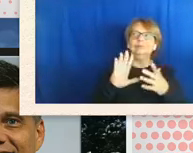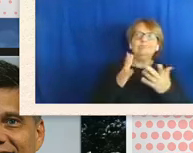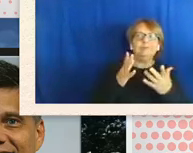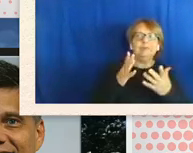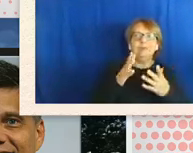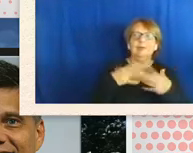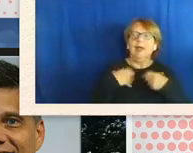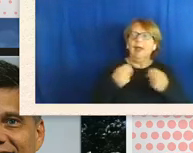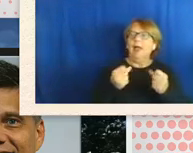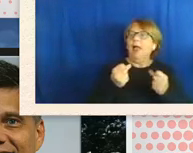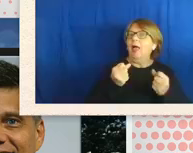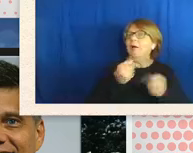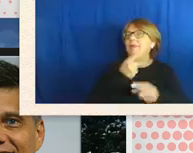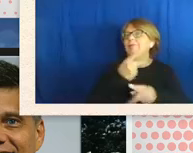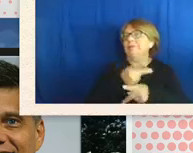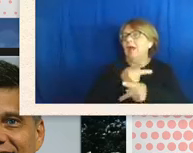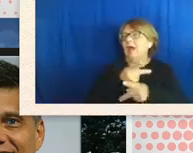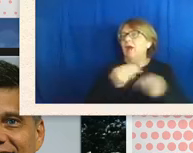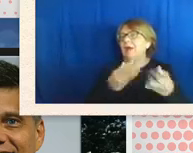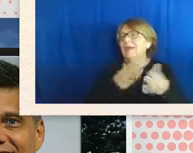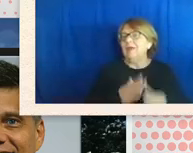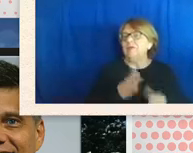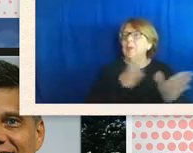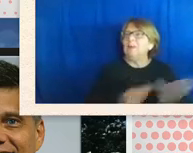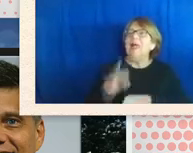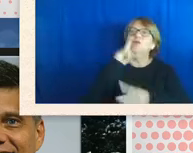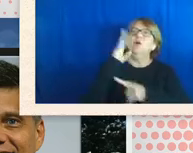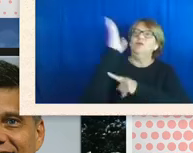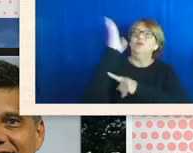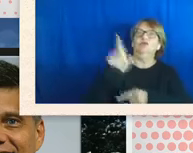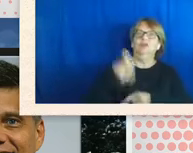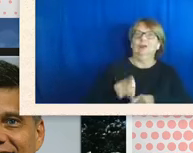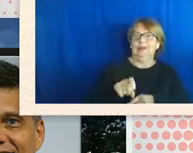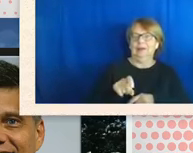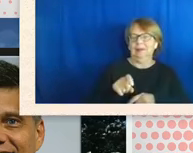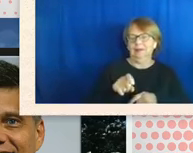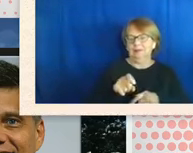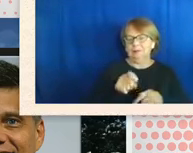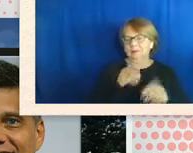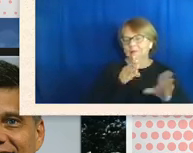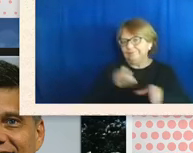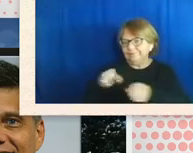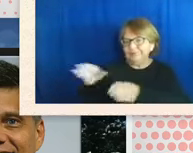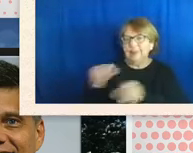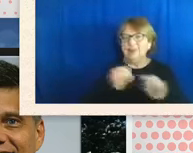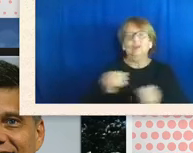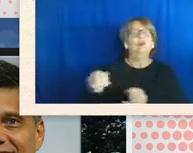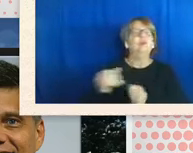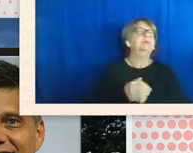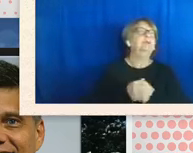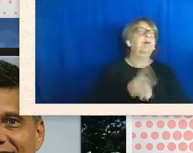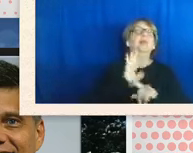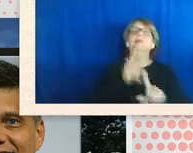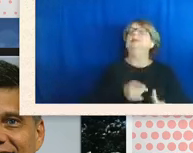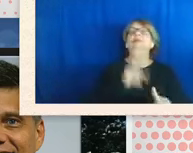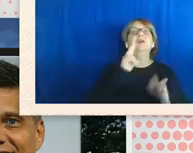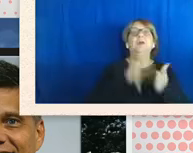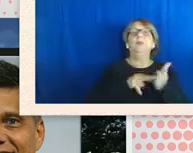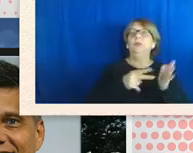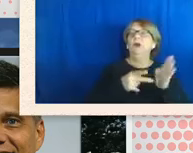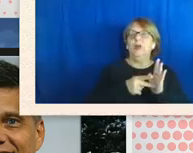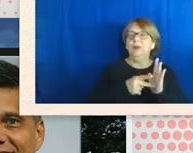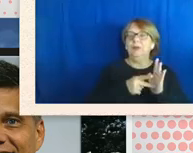planning for future needs of individuals. Now, the specific purposes of the